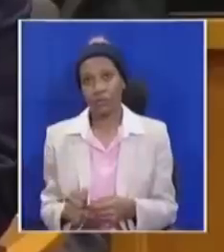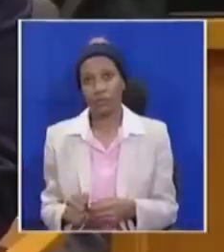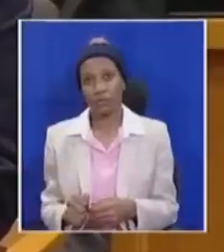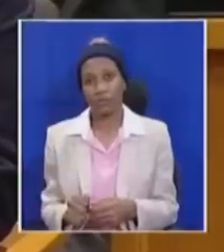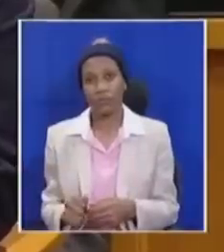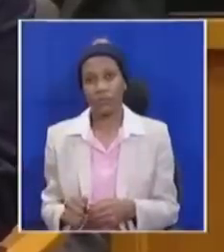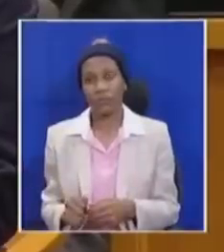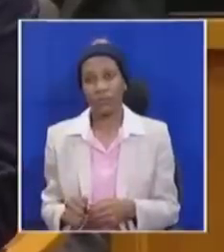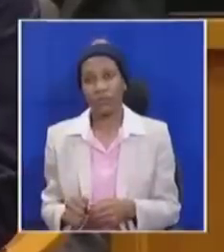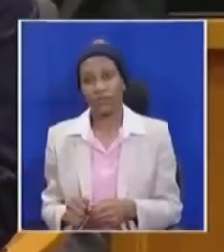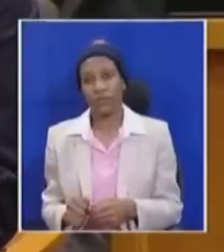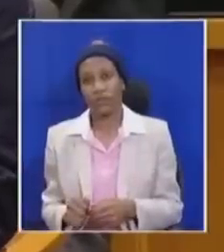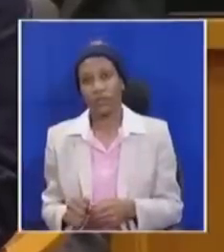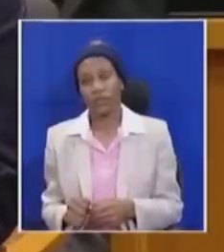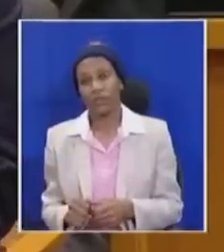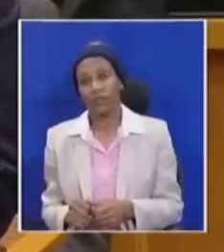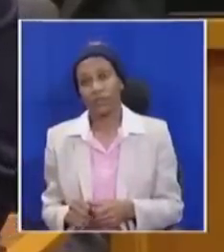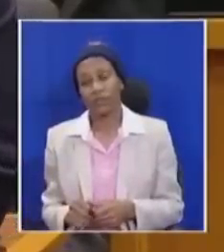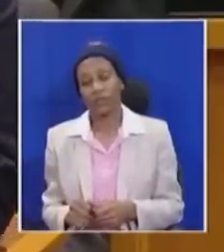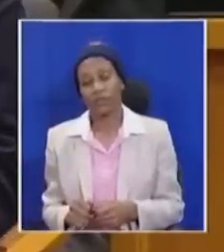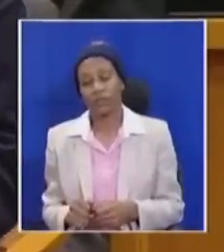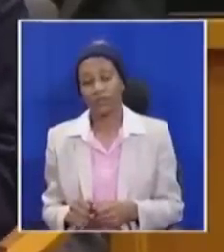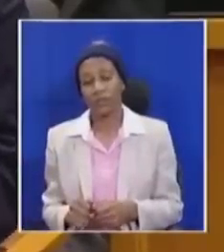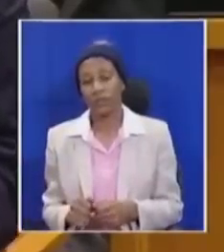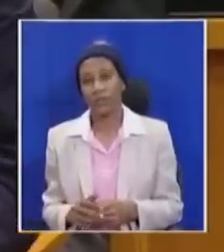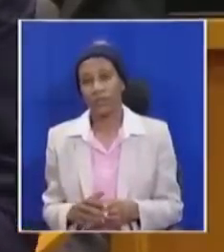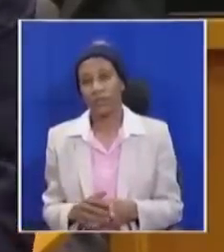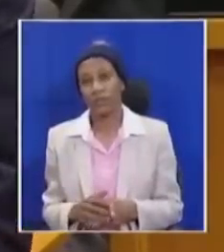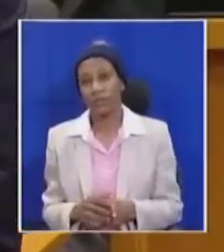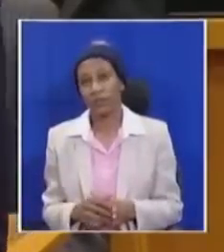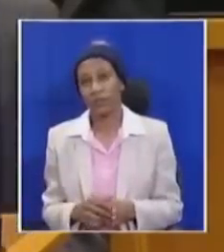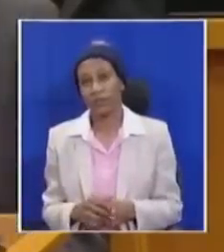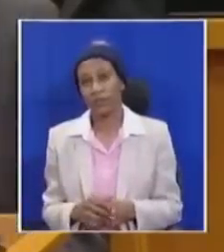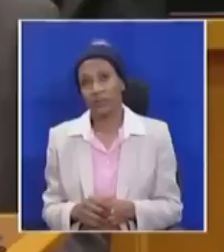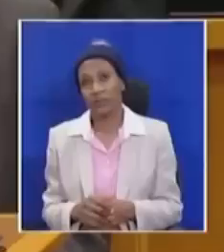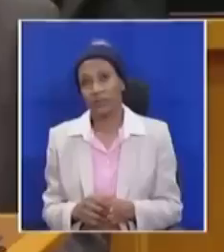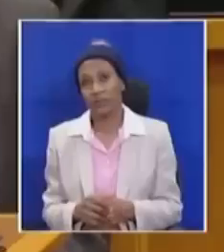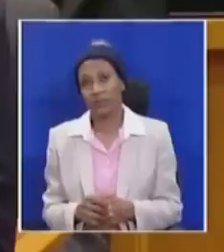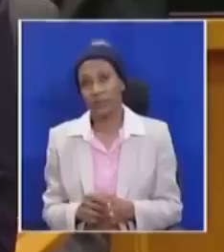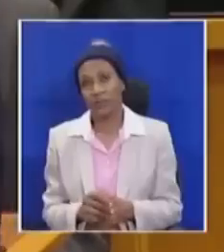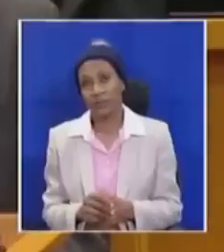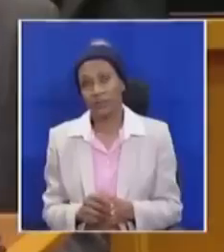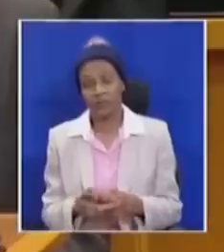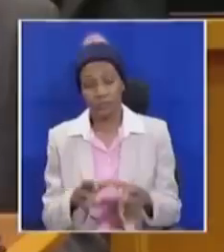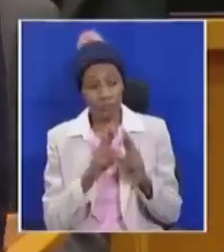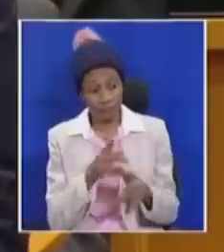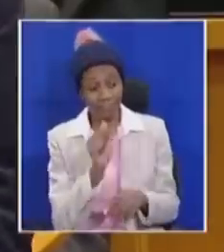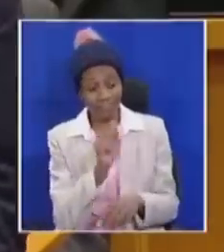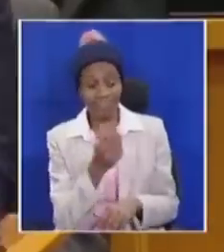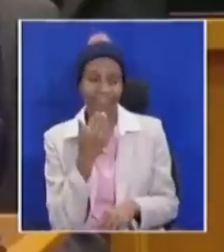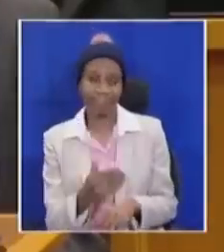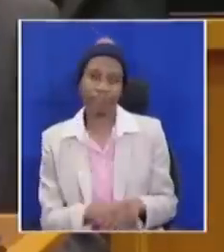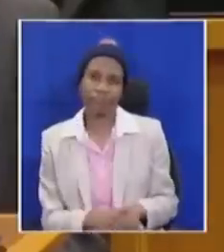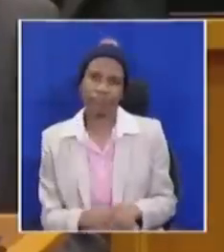than Gorky Park. I think that we have seen the reasons, and thank you very much for the answer. But I'm sure that the